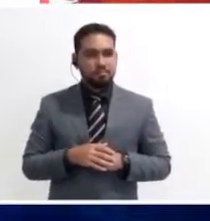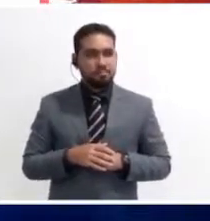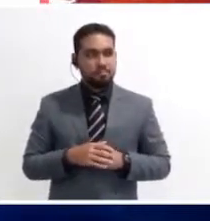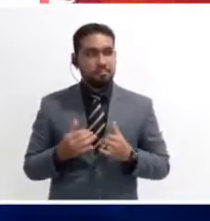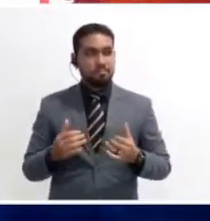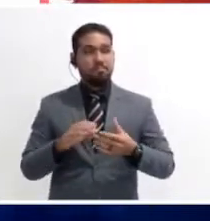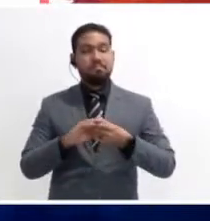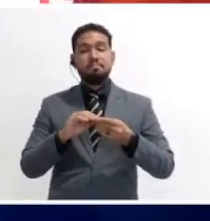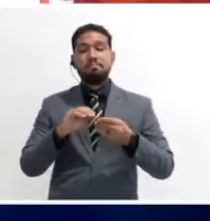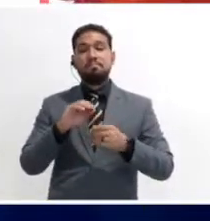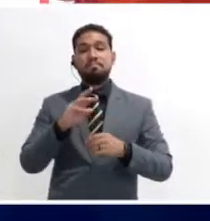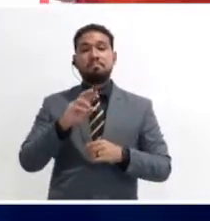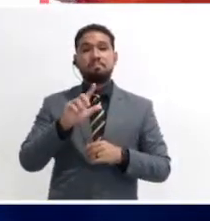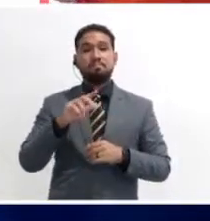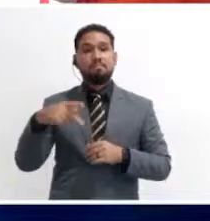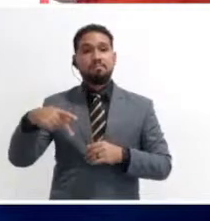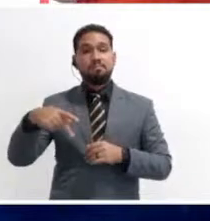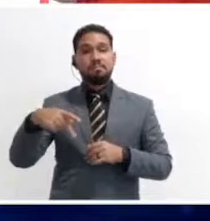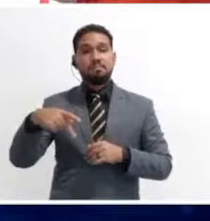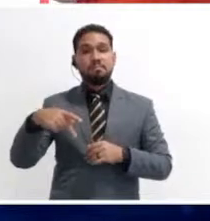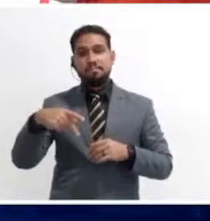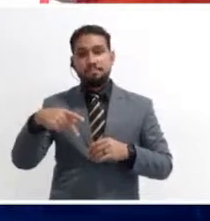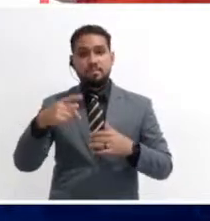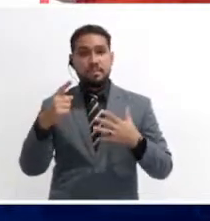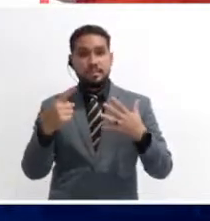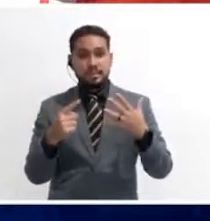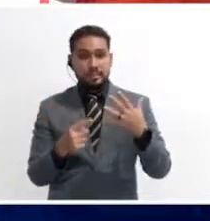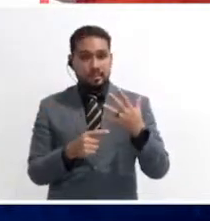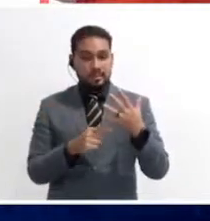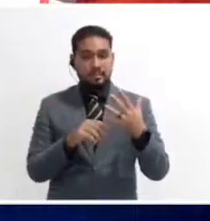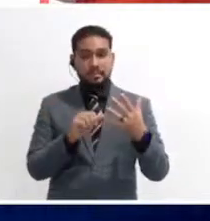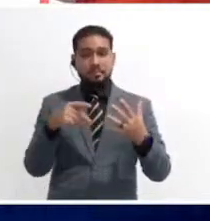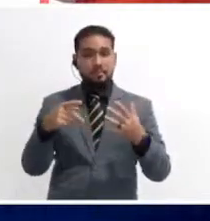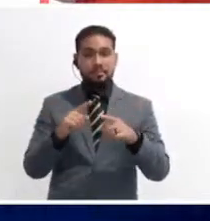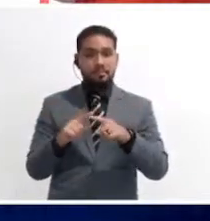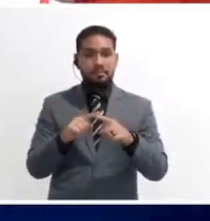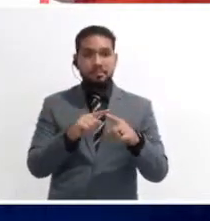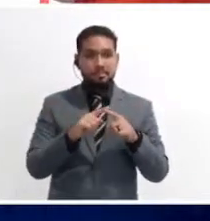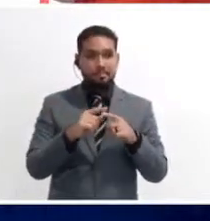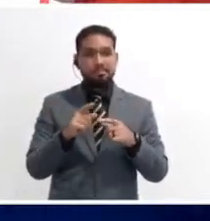kinds of applications here, typically applications that are mobile.